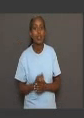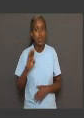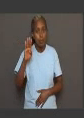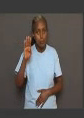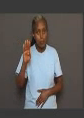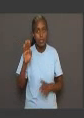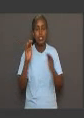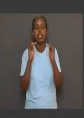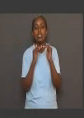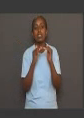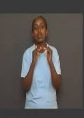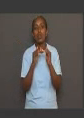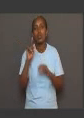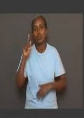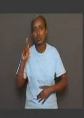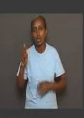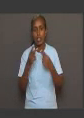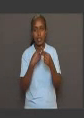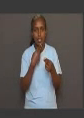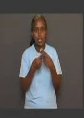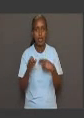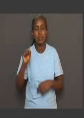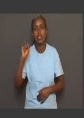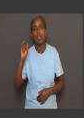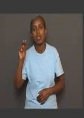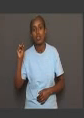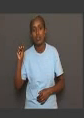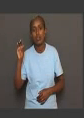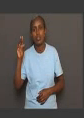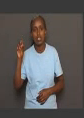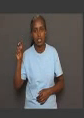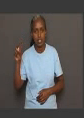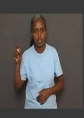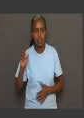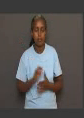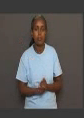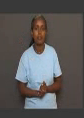B is equal to 1 times the sine of 30.